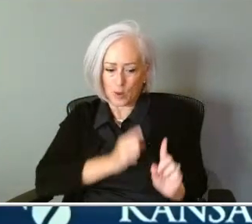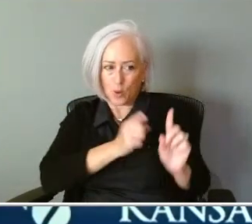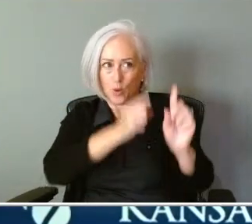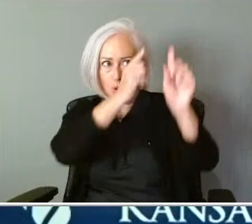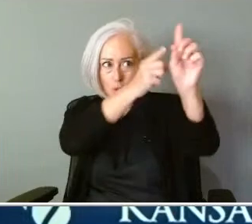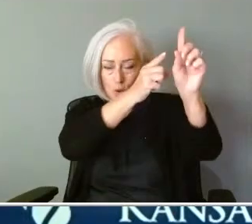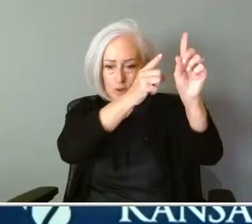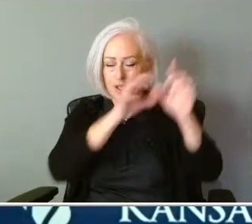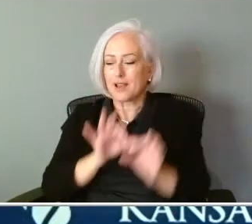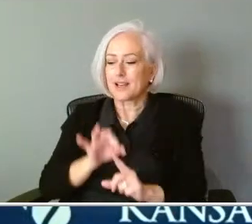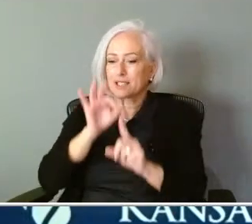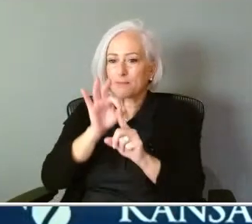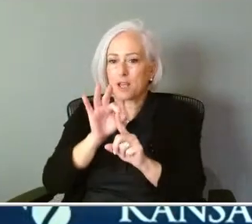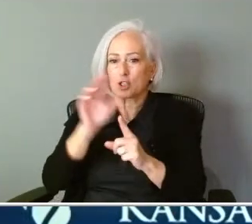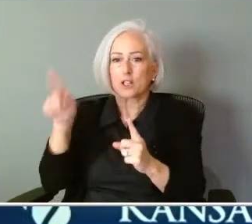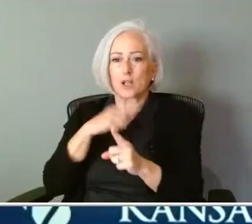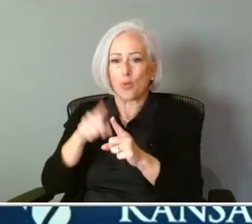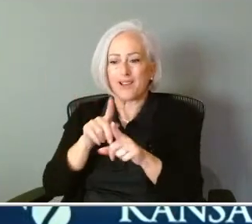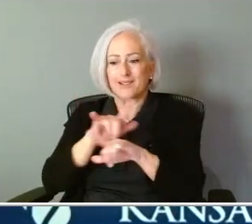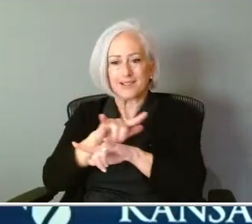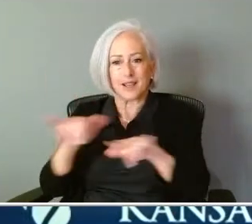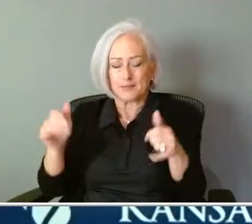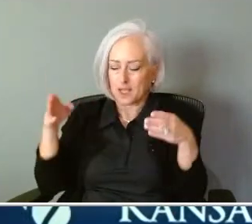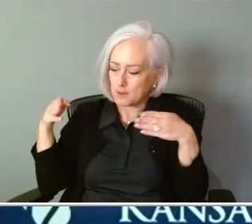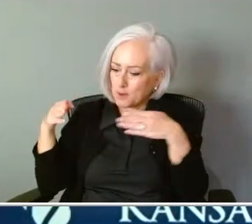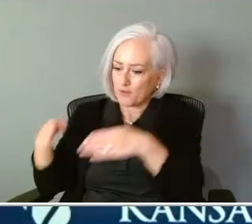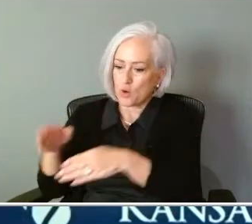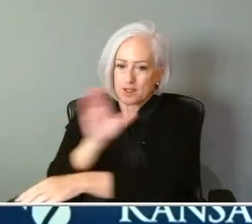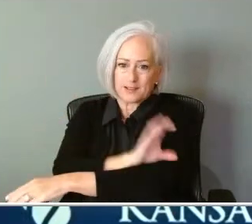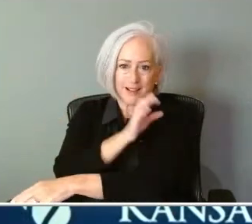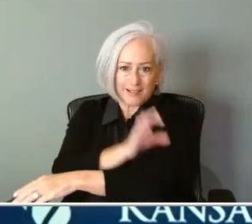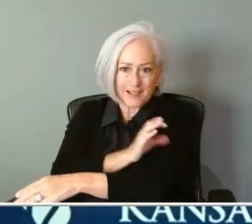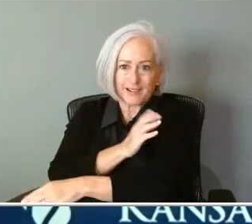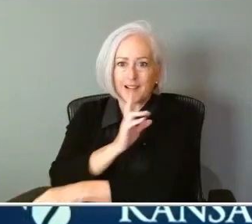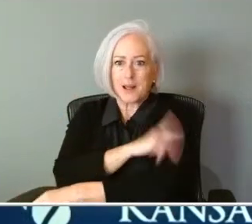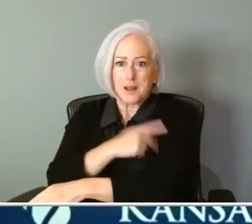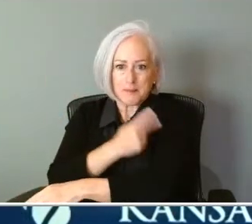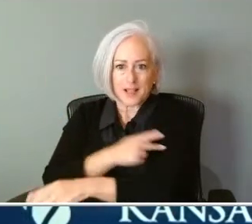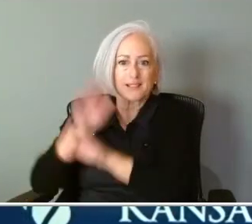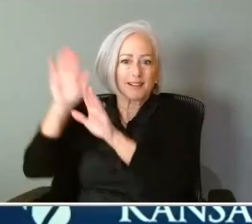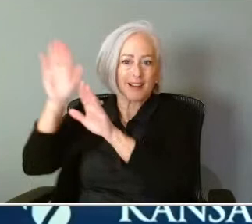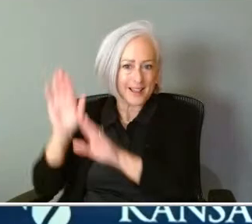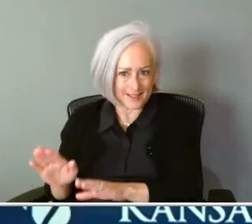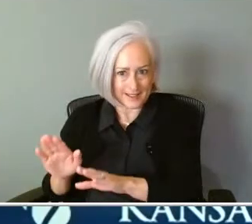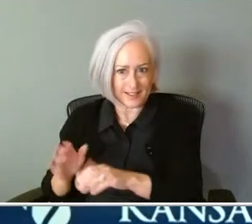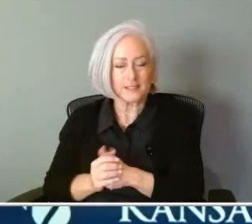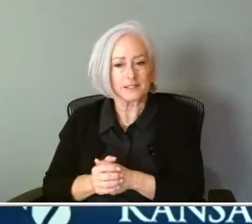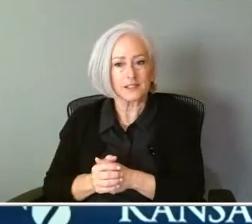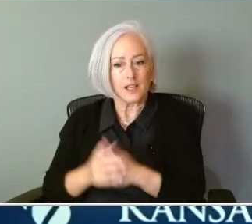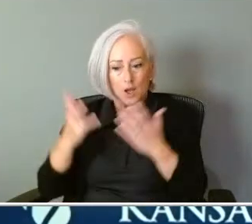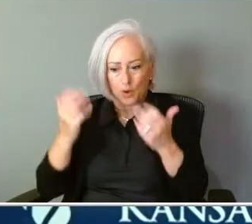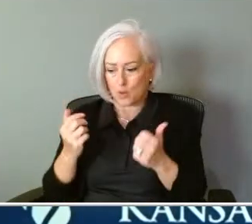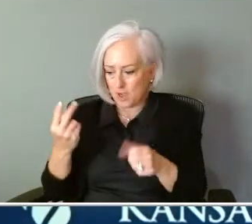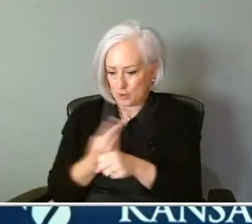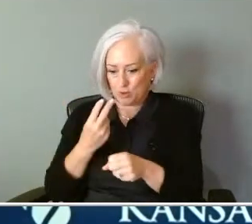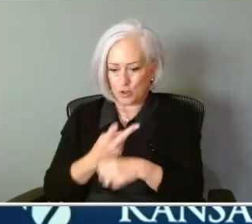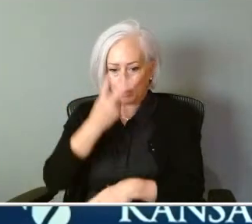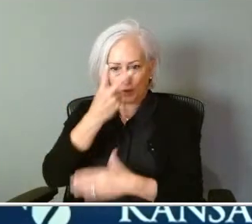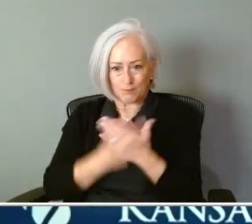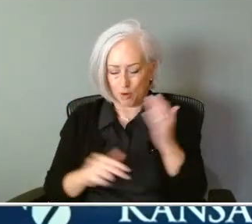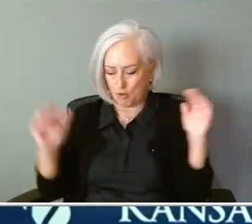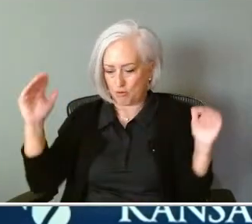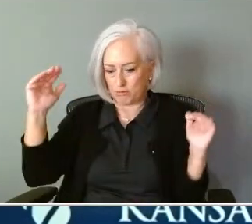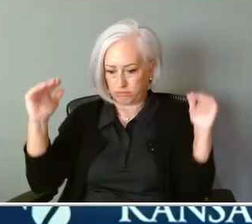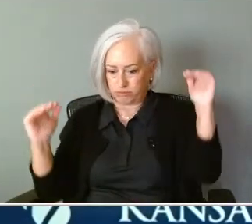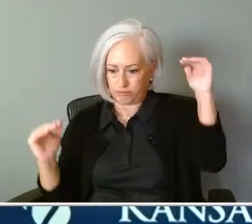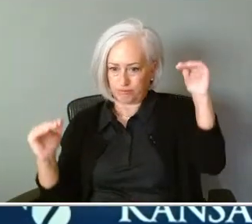on clinical productivity and clinical excellence, we want to leverage that to continuing to expand